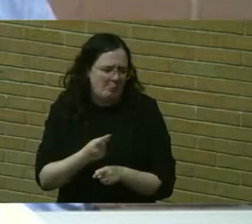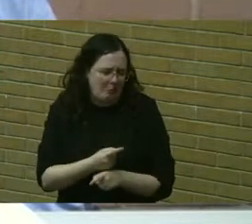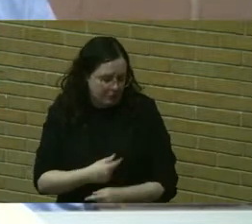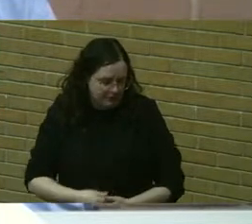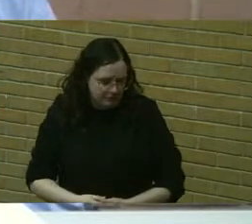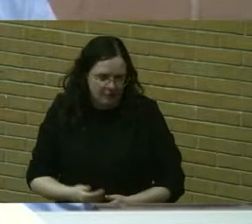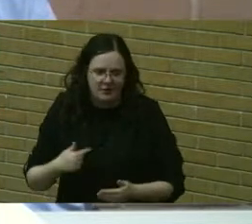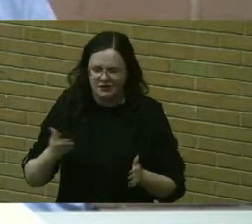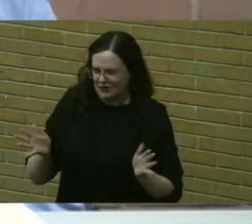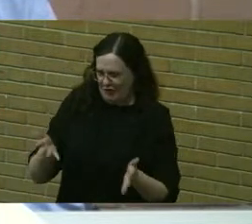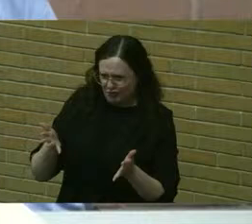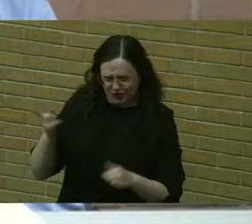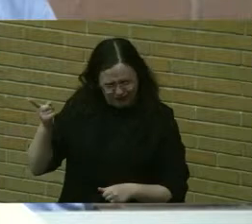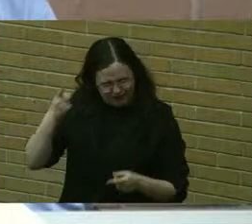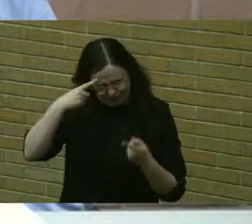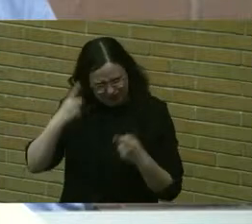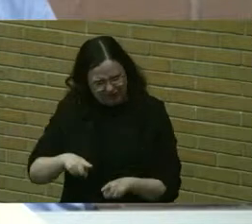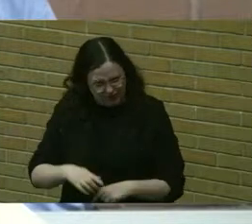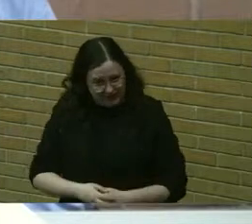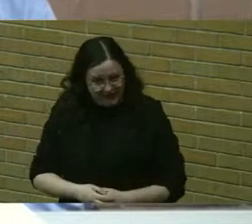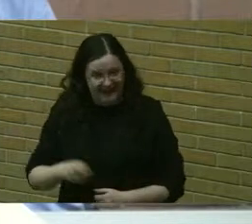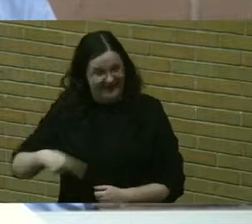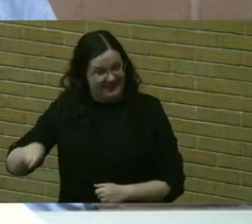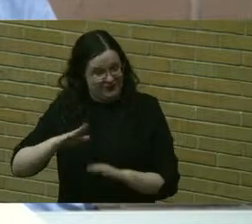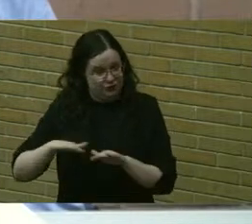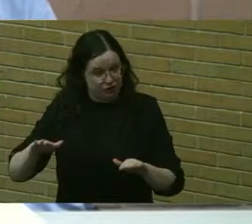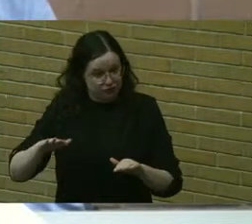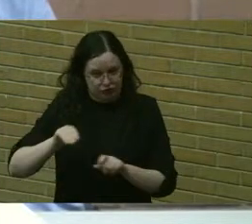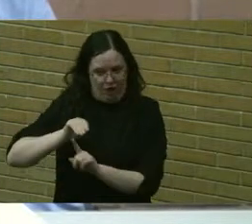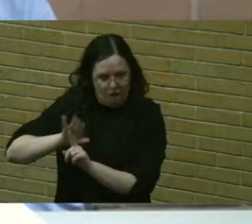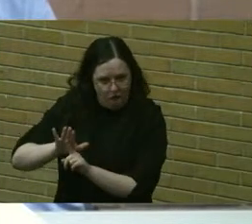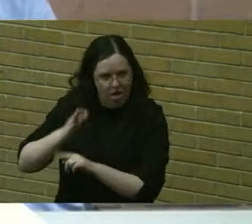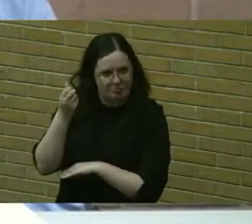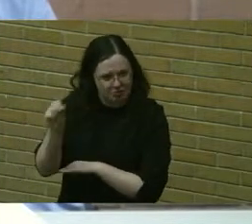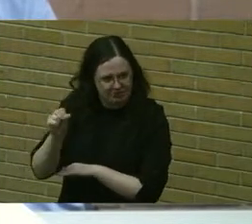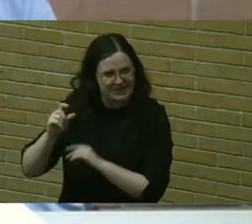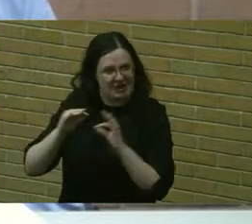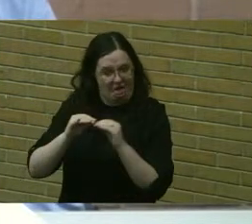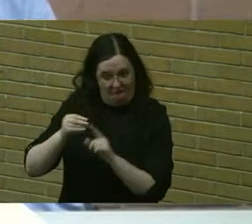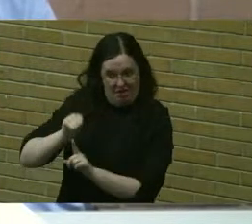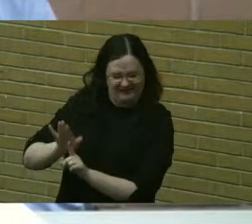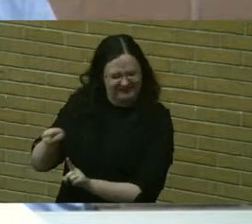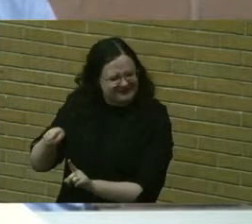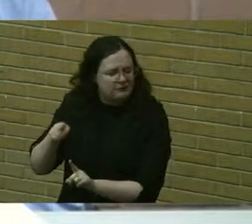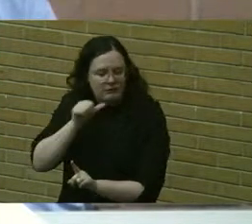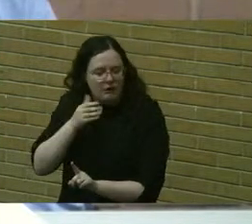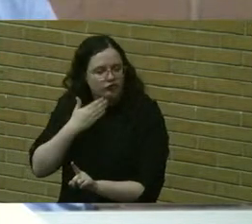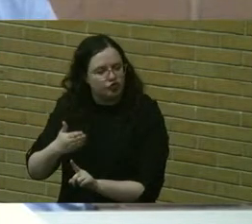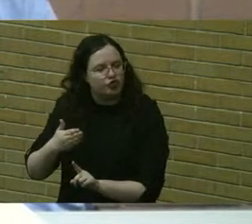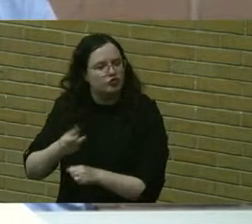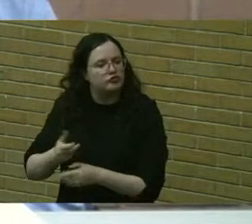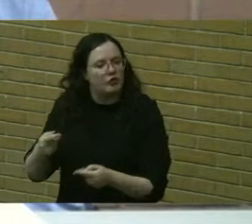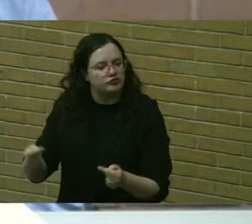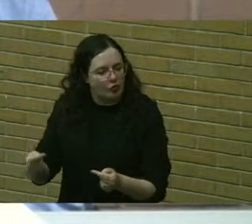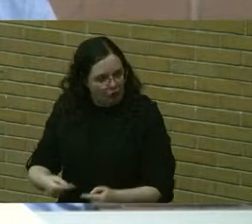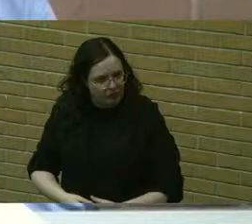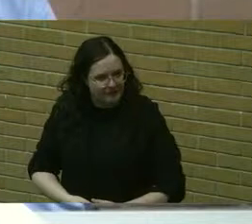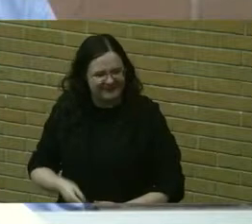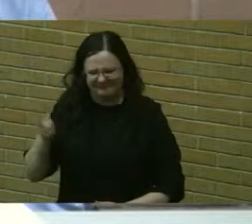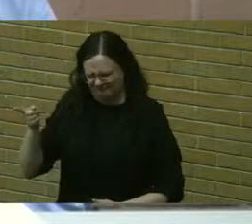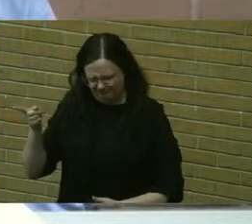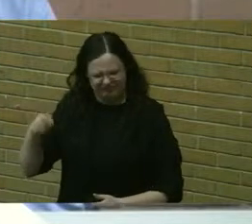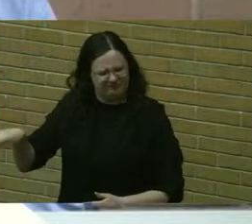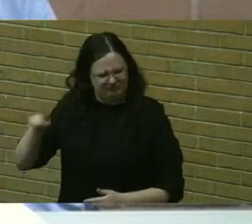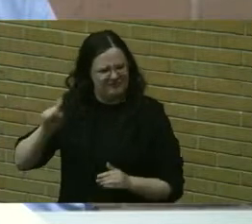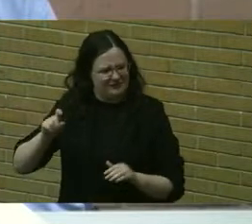do the same. It cannot be good for them and can cause harm. Your decisive action is needed now. We're living in a charged political climate